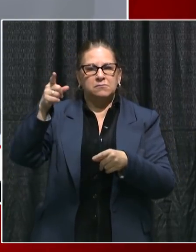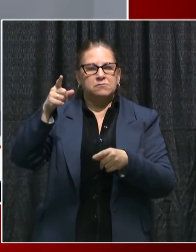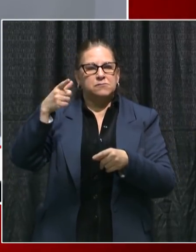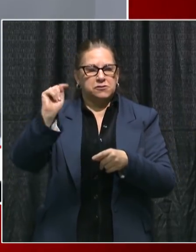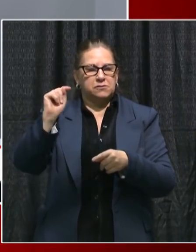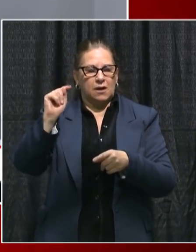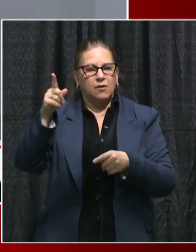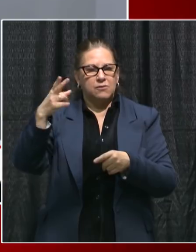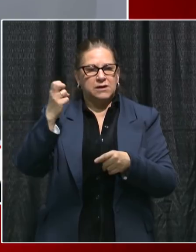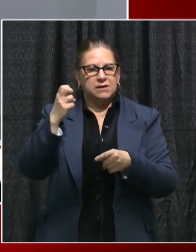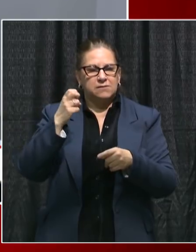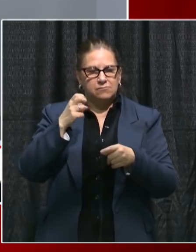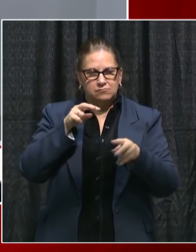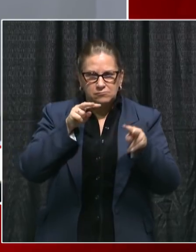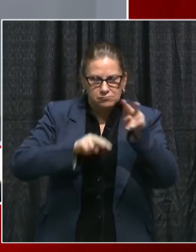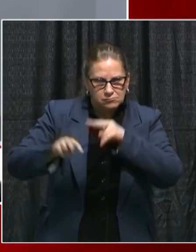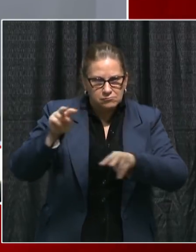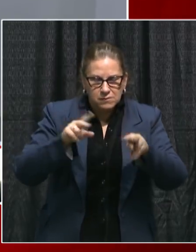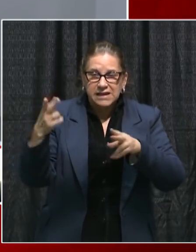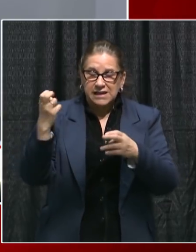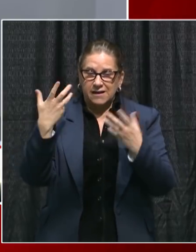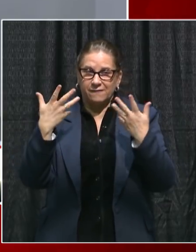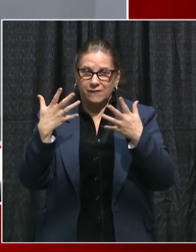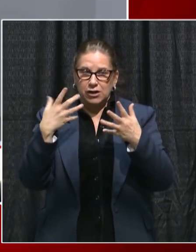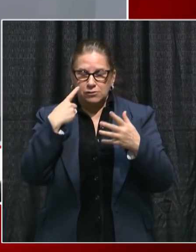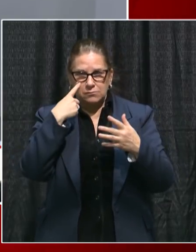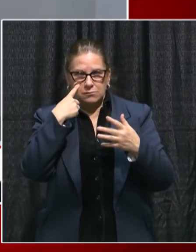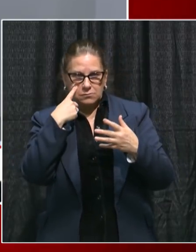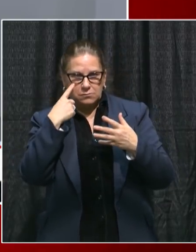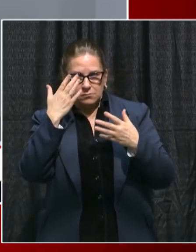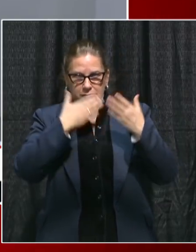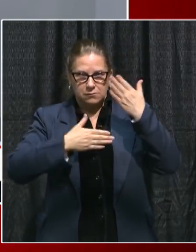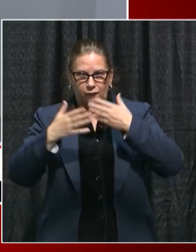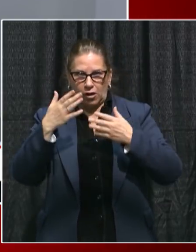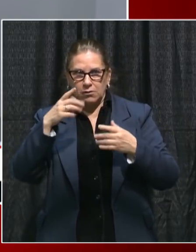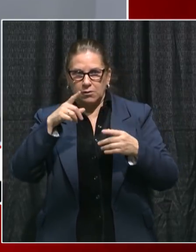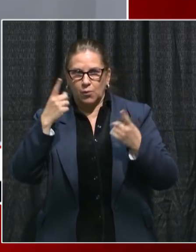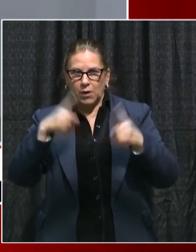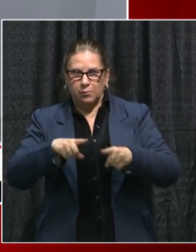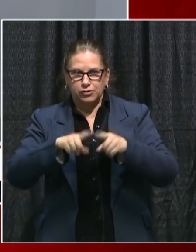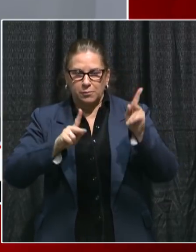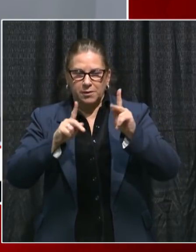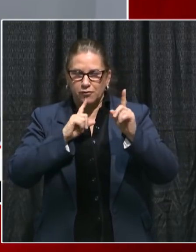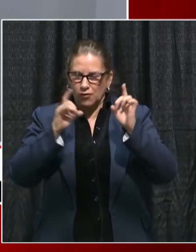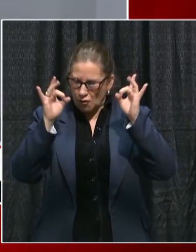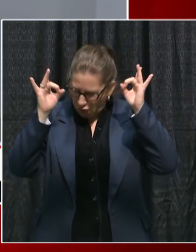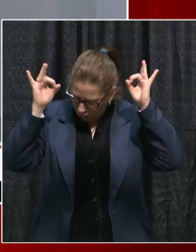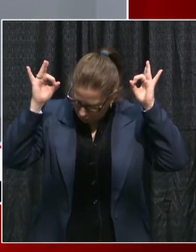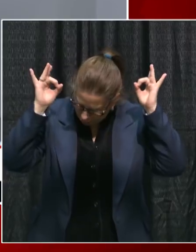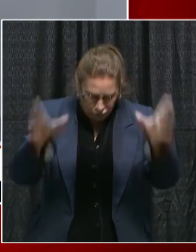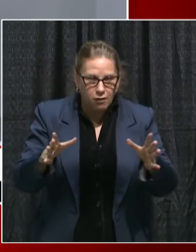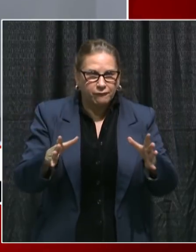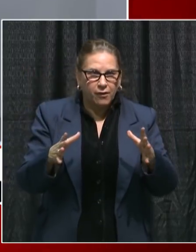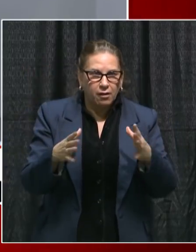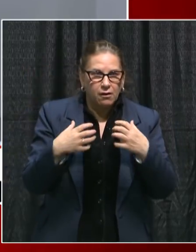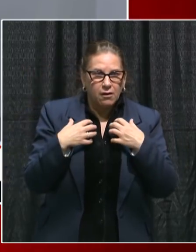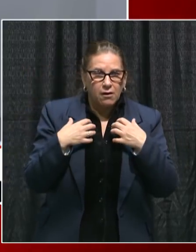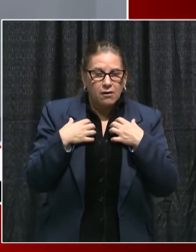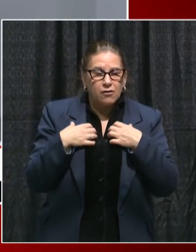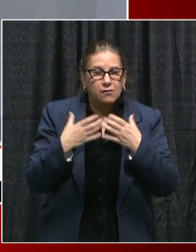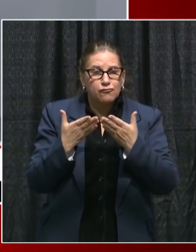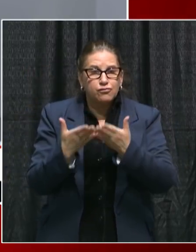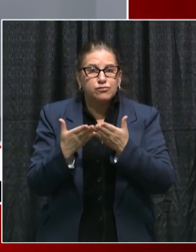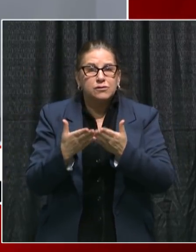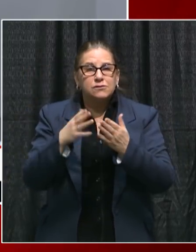ravages of this disease, but he also served 5 years on the USNS Comfort. Really, though, the